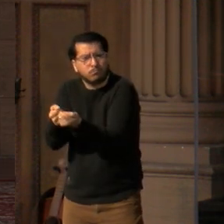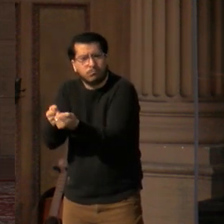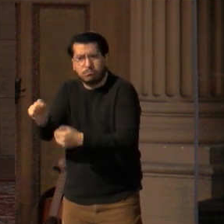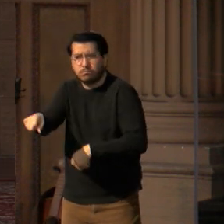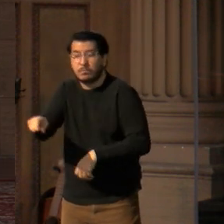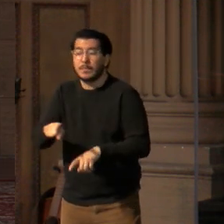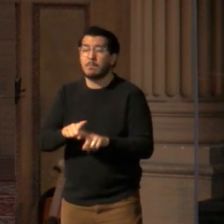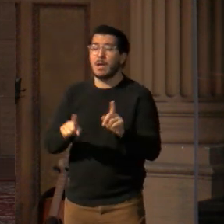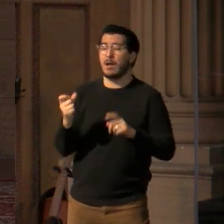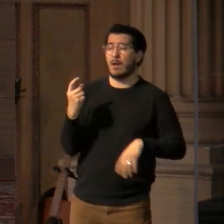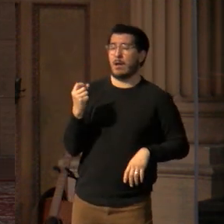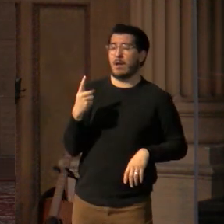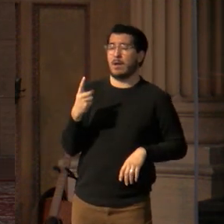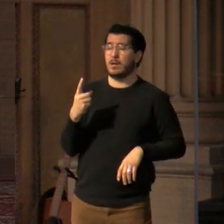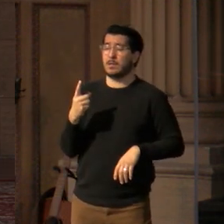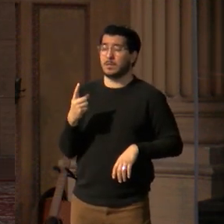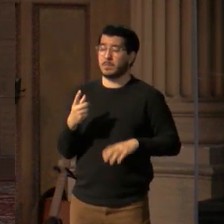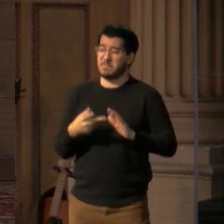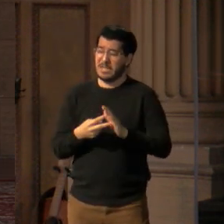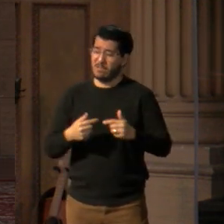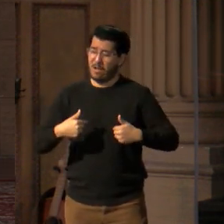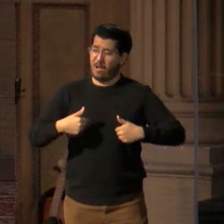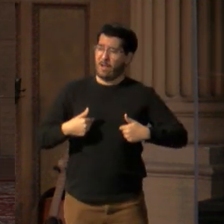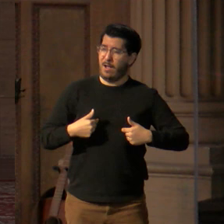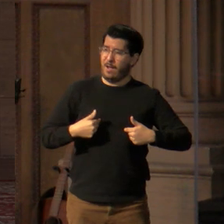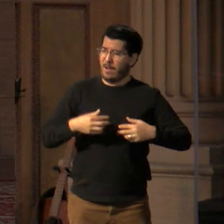we should never do it assuming that we're the ultimate judge.